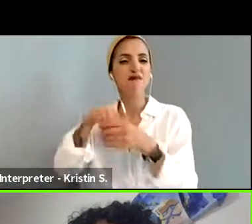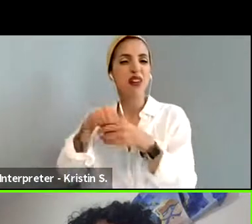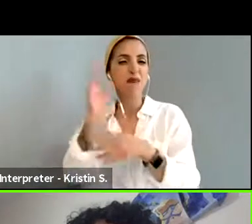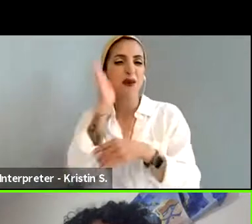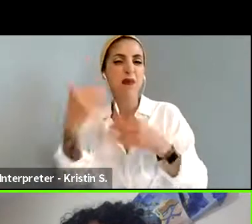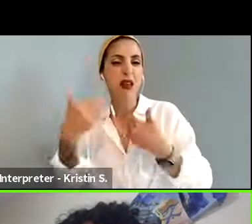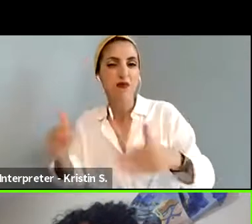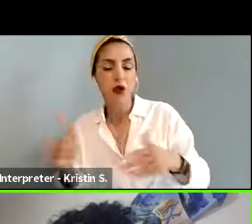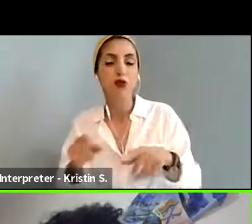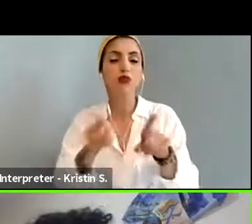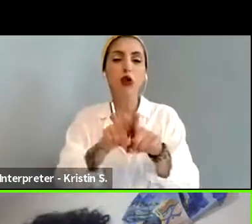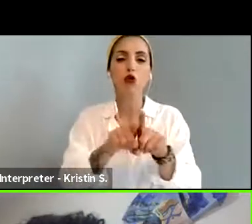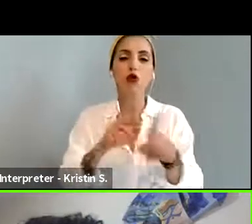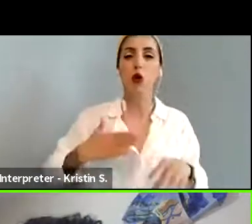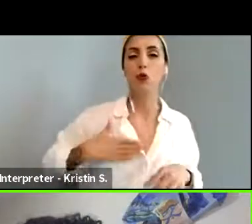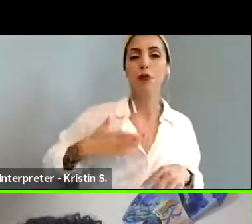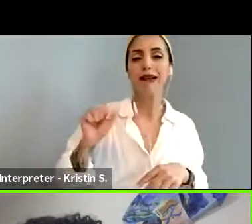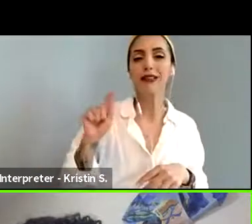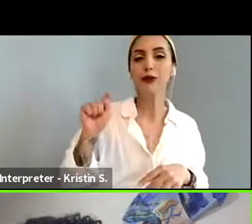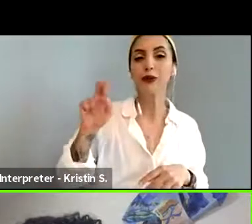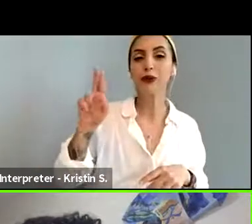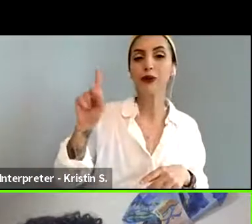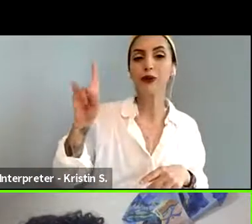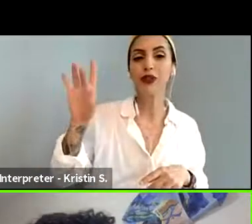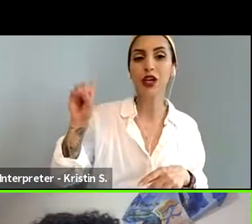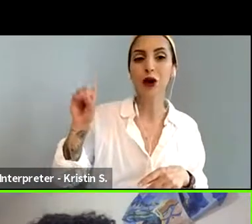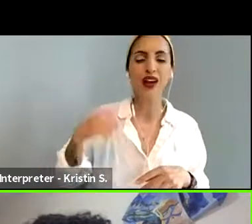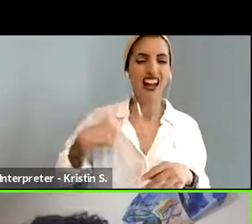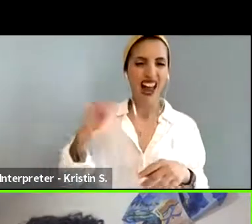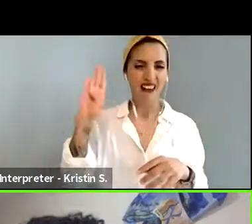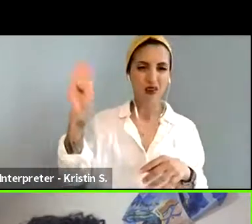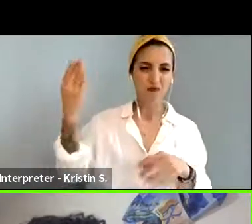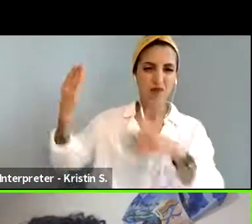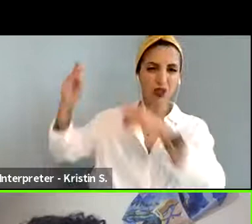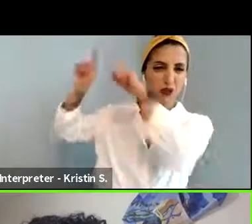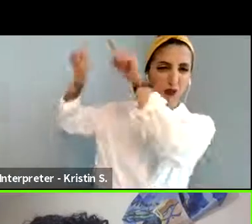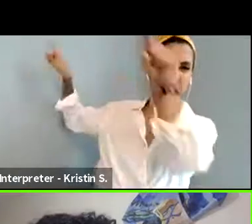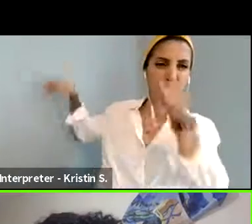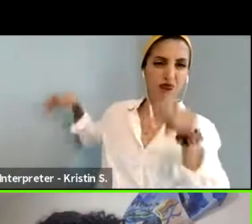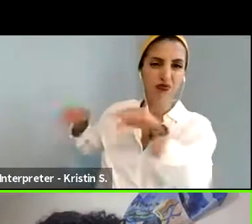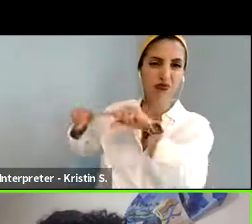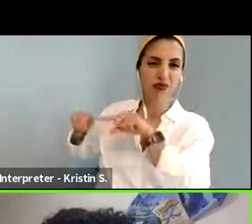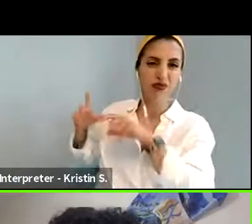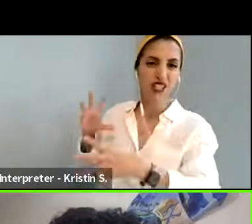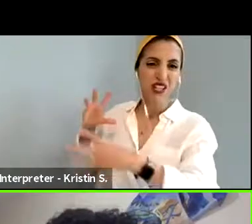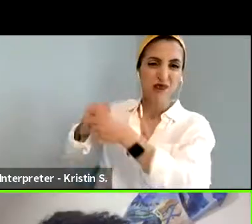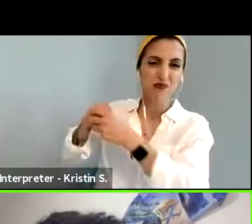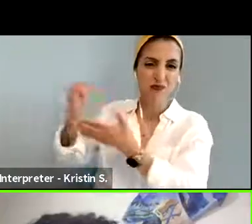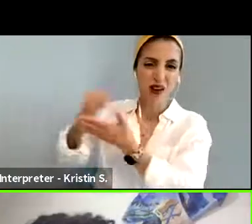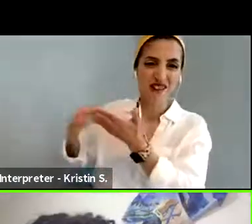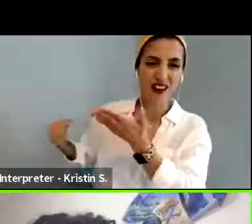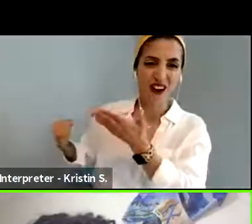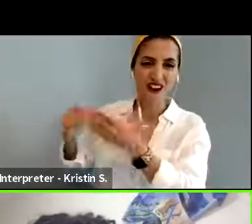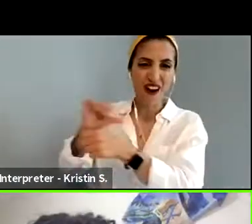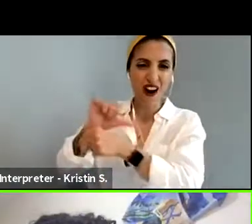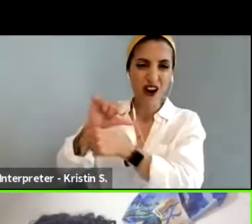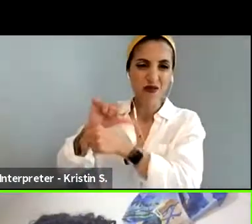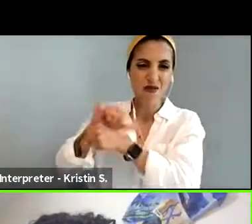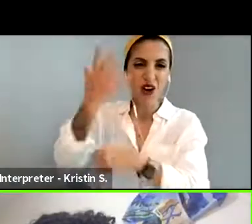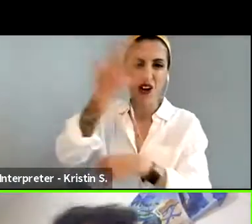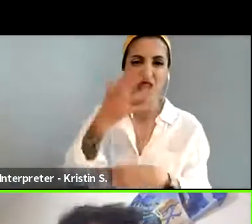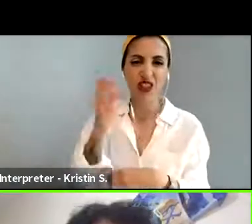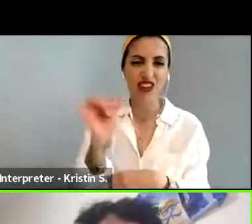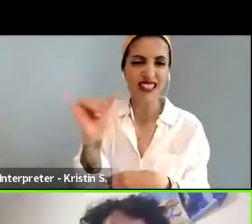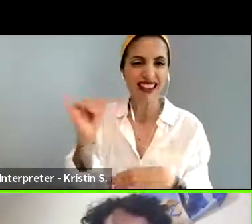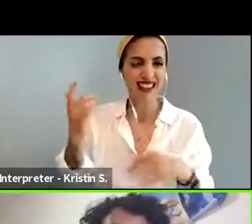there's like a blue thing behind me that's part of an artwork that's hanging there. It kind of looks like a continent